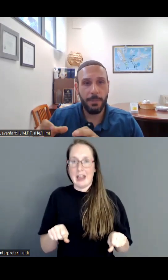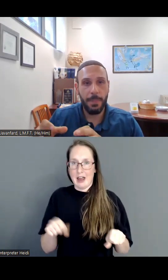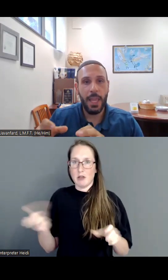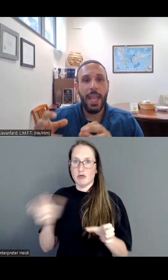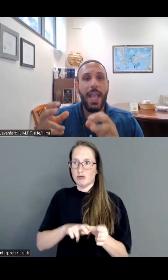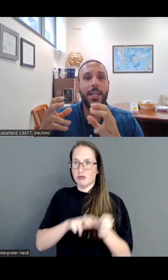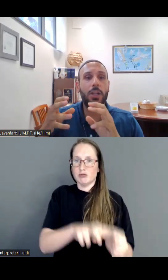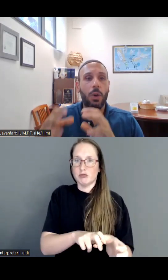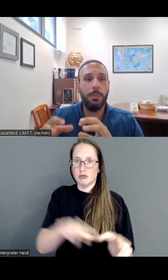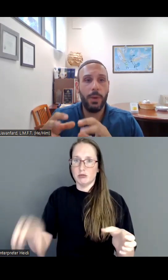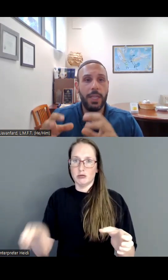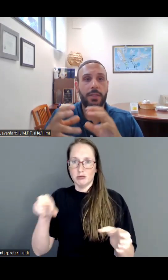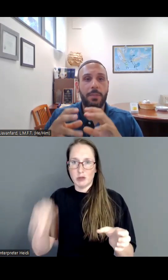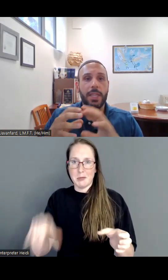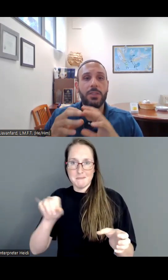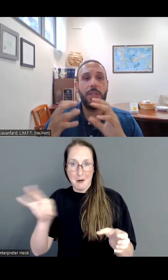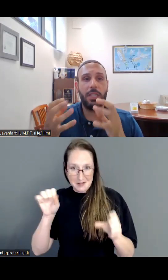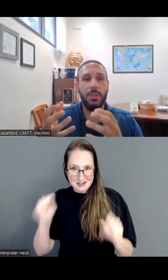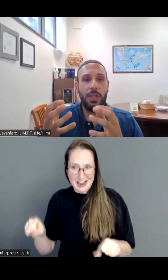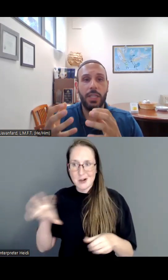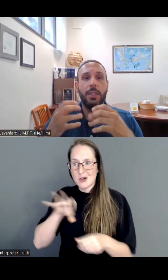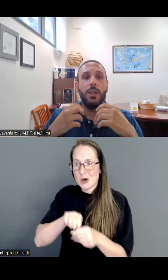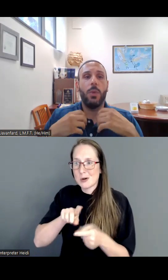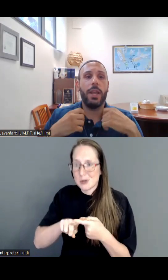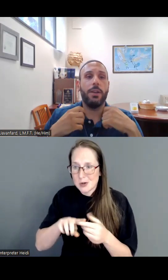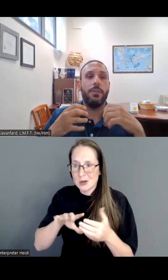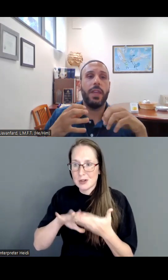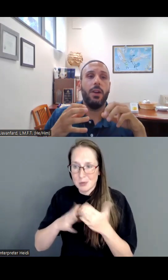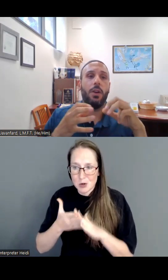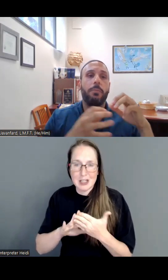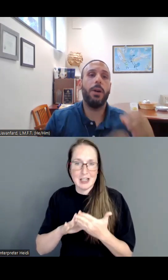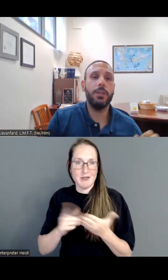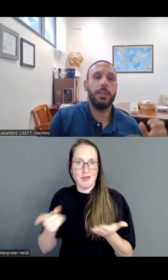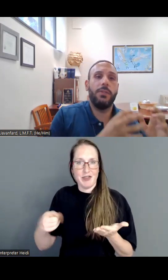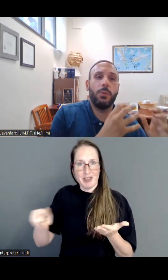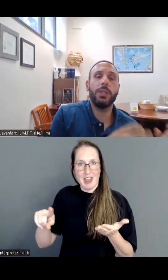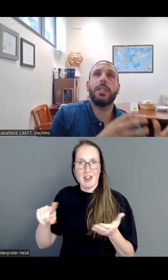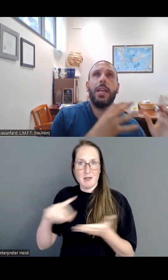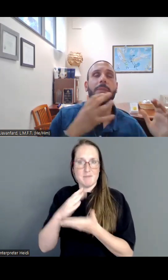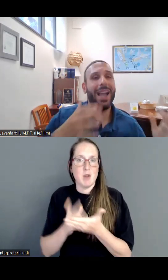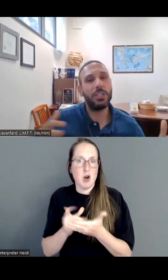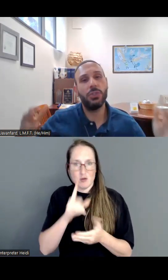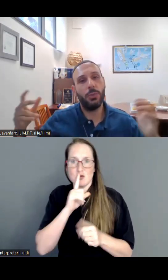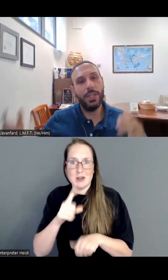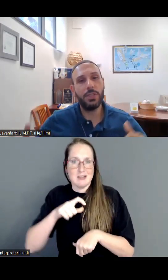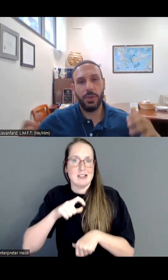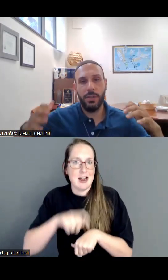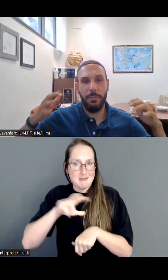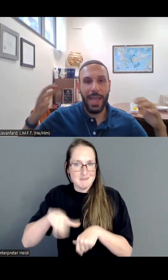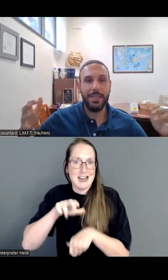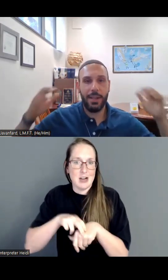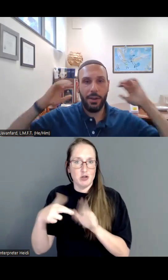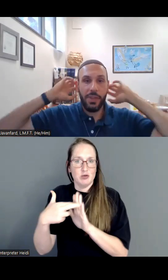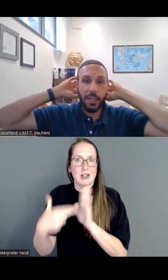off and incorporate them into the community where they are part of a real-time national registry